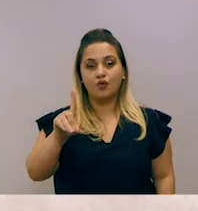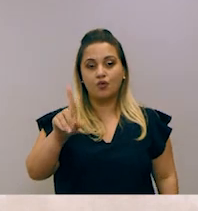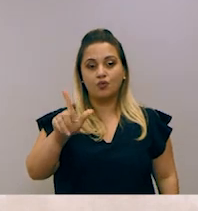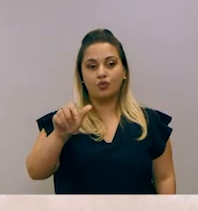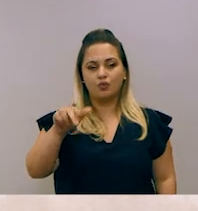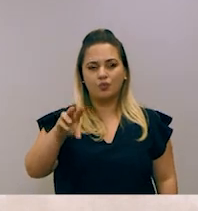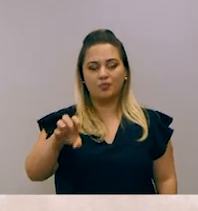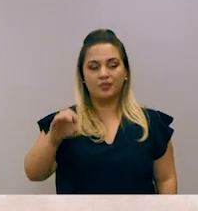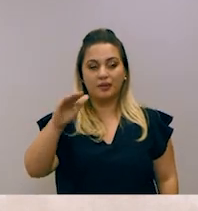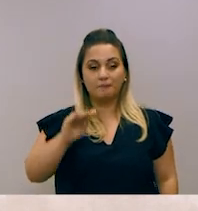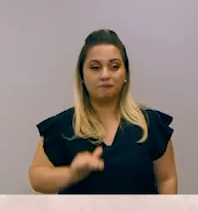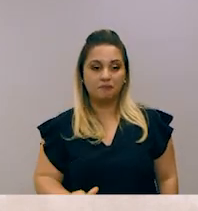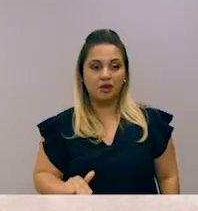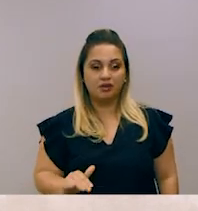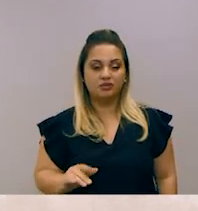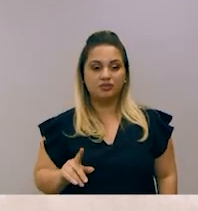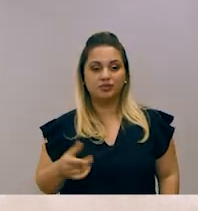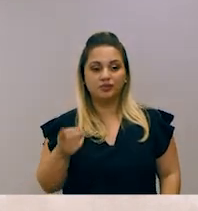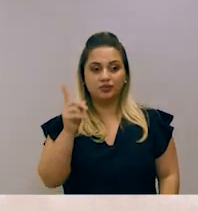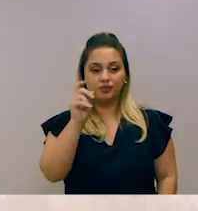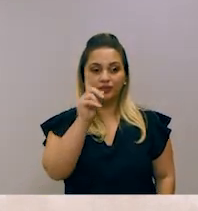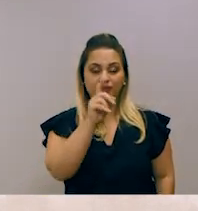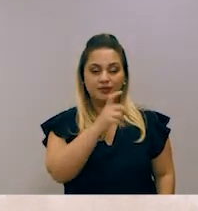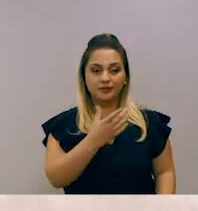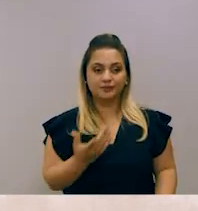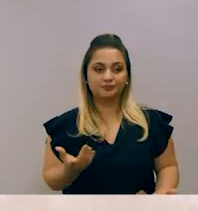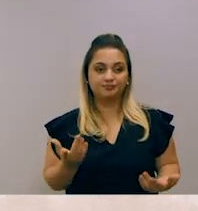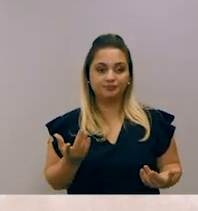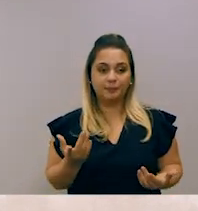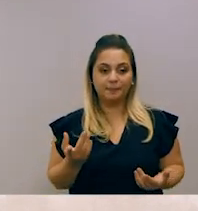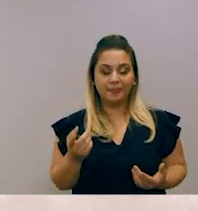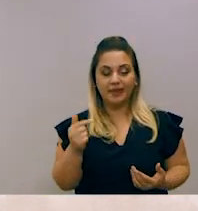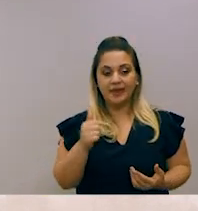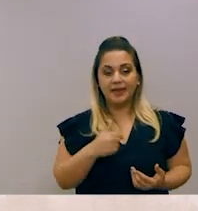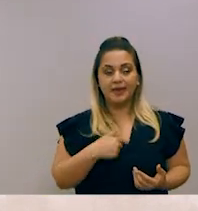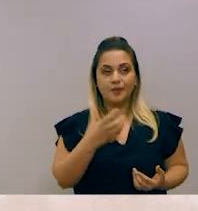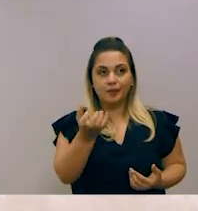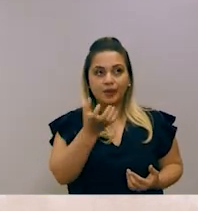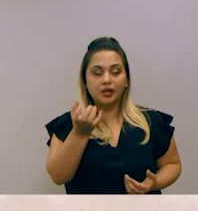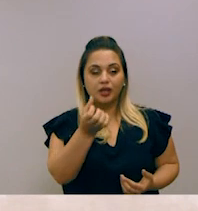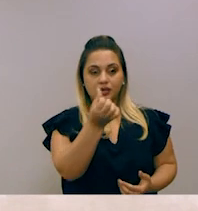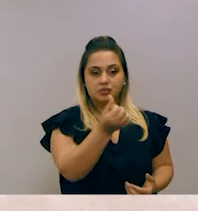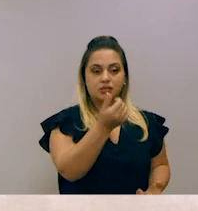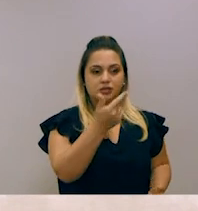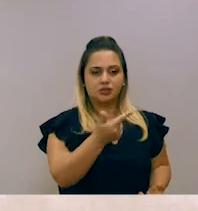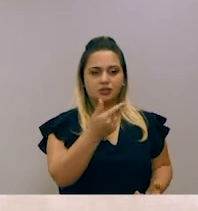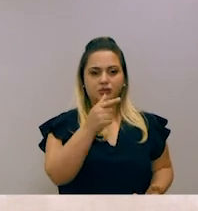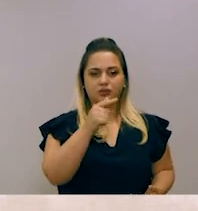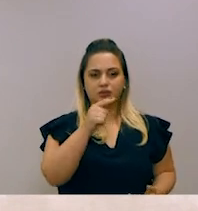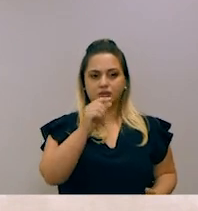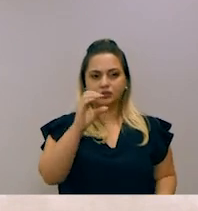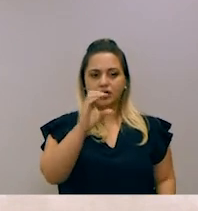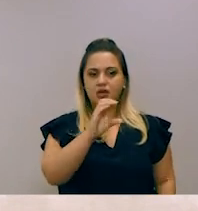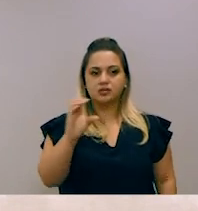low, and the result is aligned to the expected. I estimated the cost of